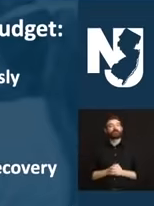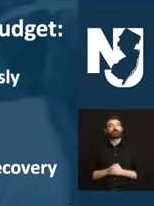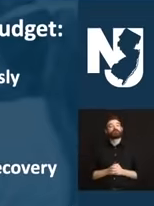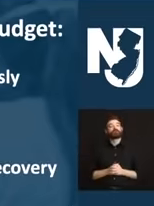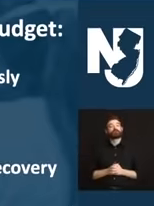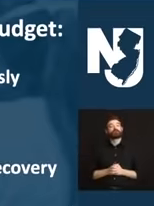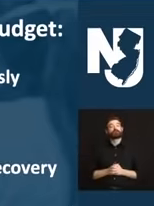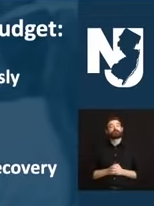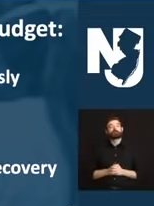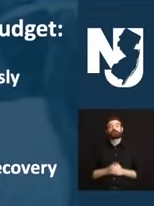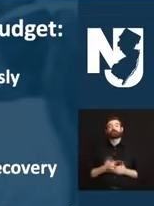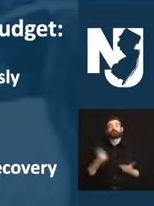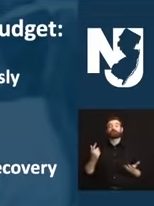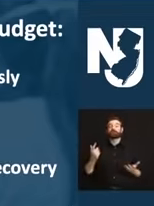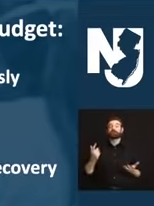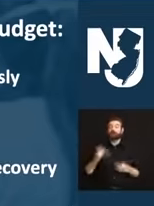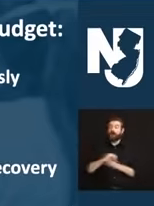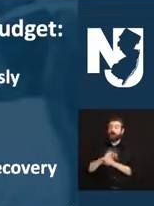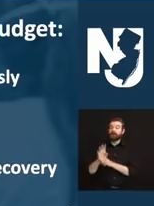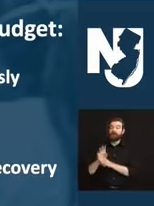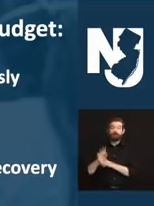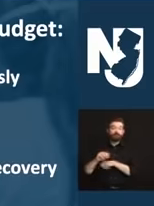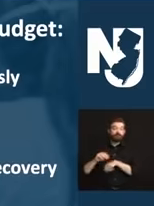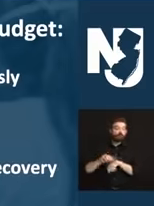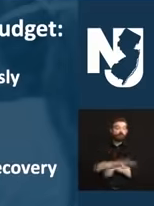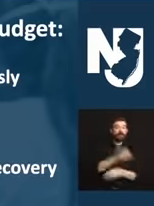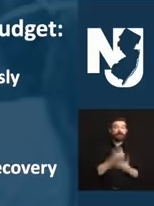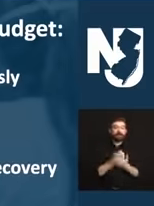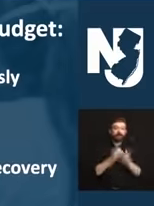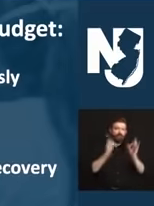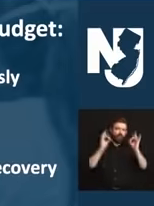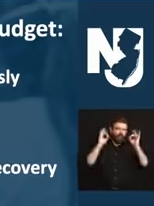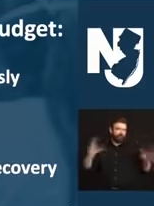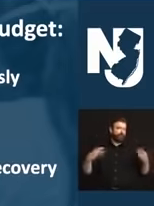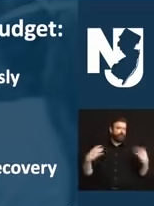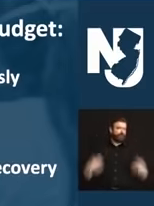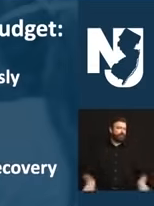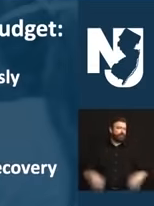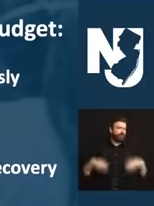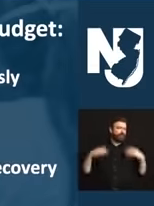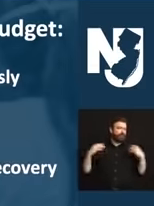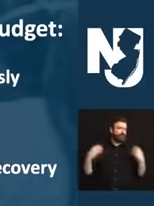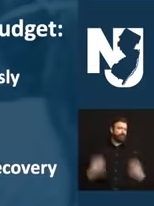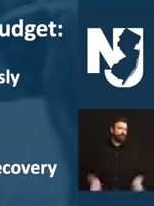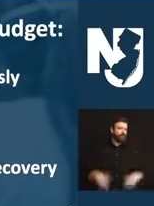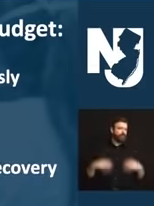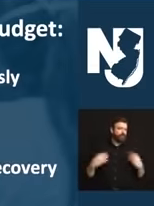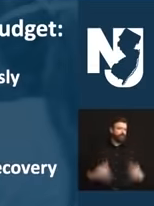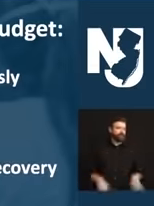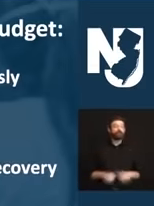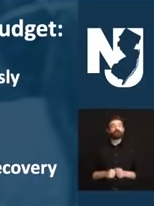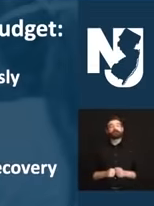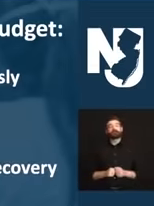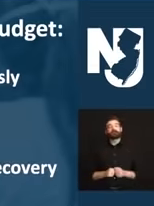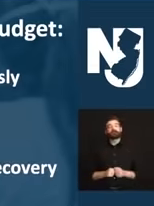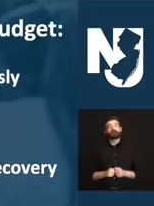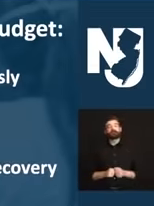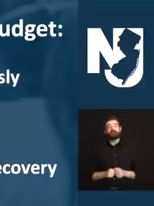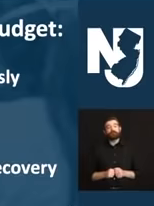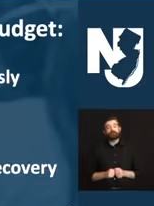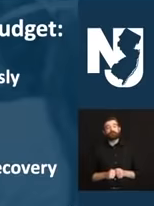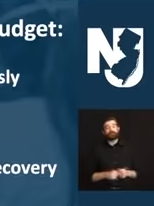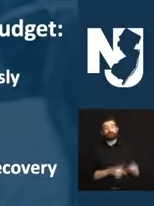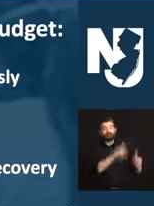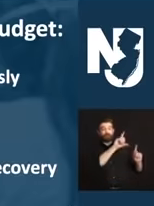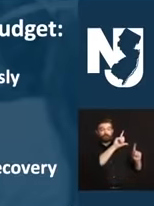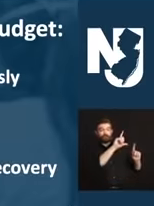health emergency itself. And as we look forward toward the 9-month fiscal 2021 budget we will enact